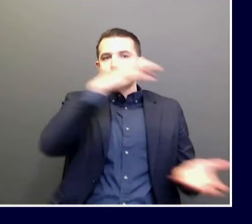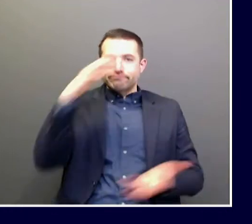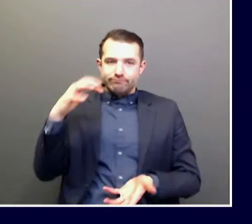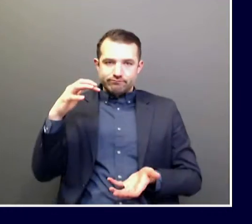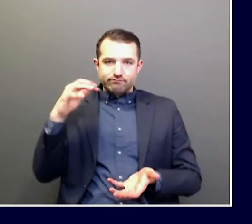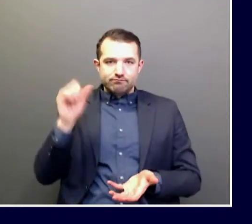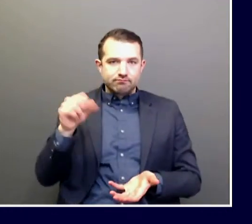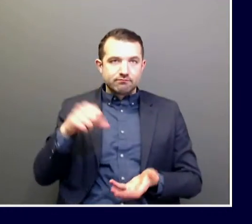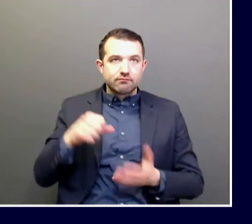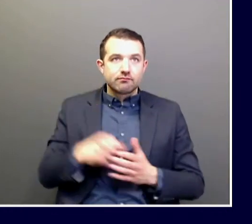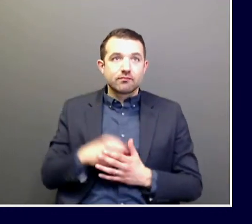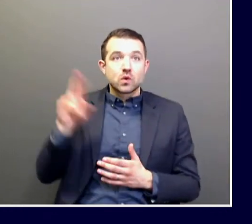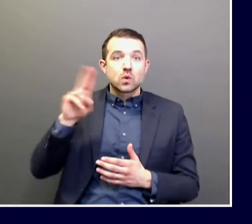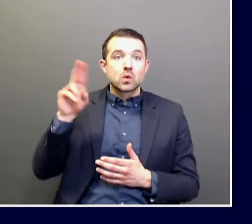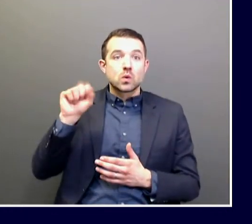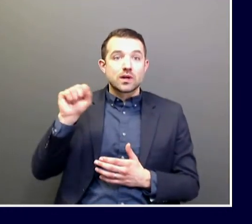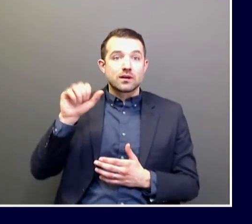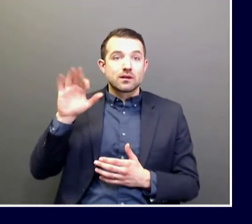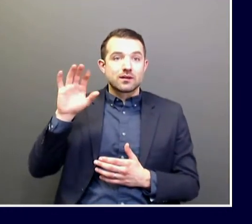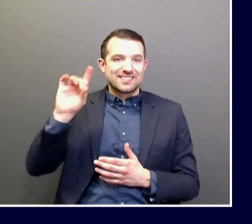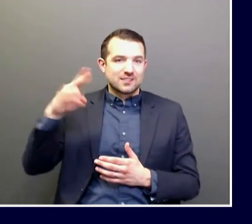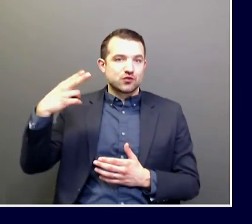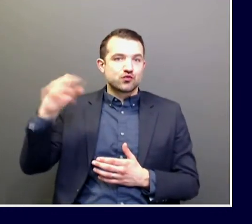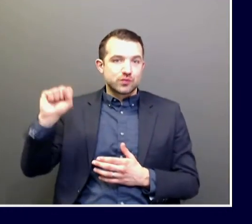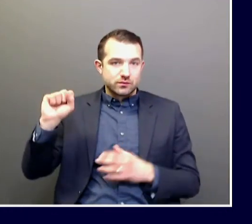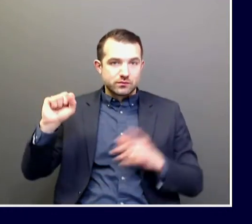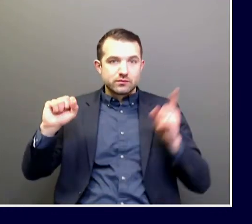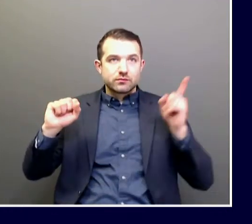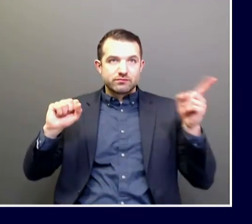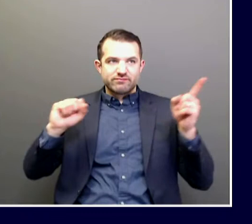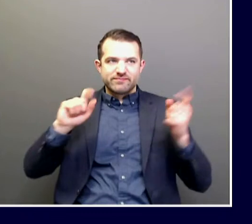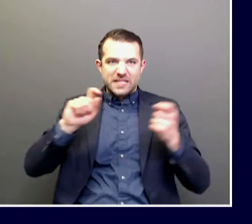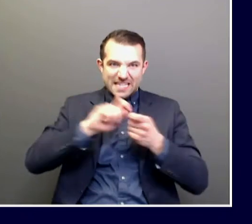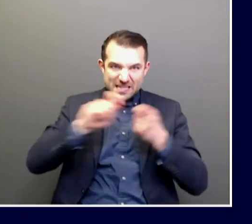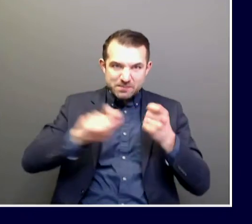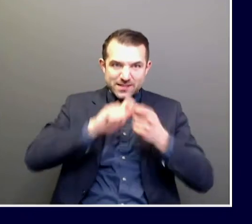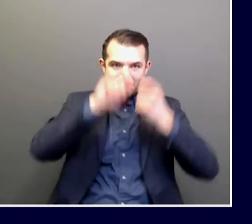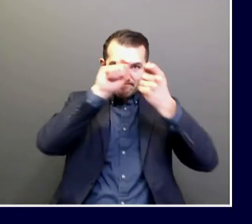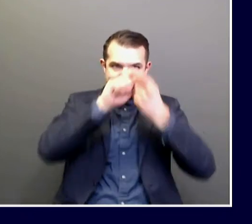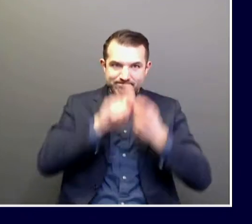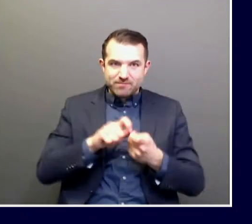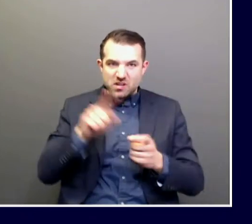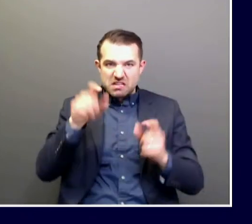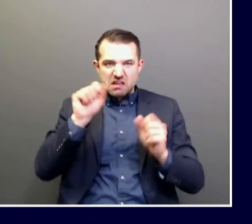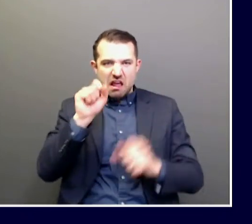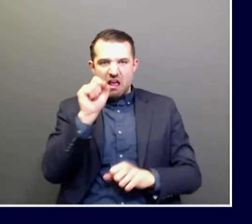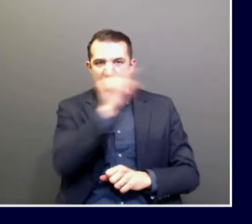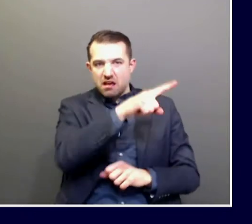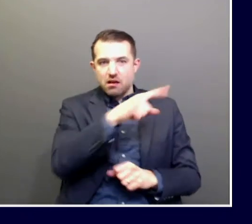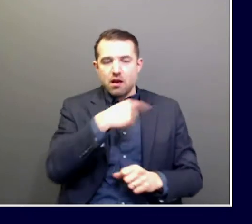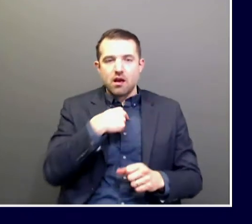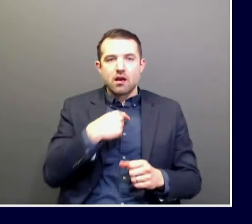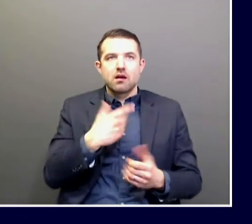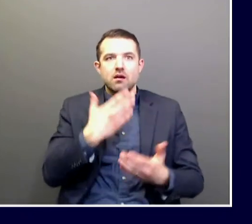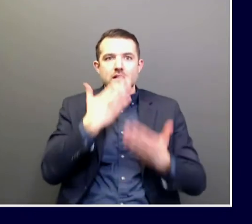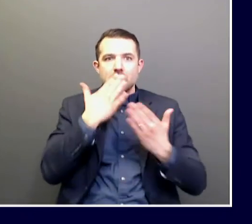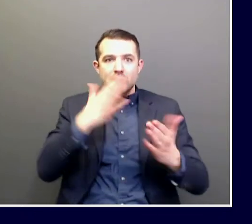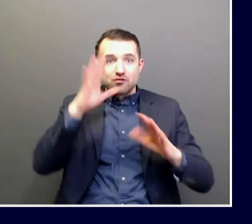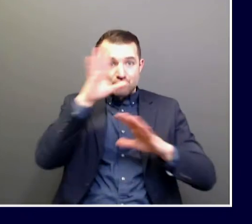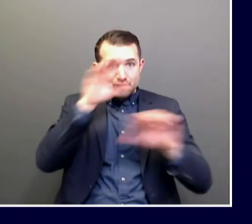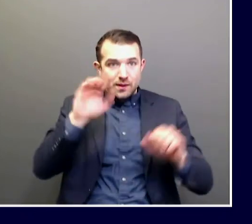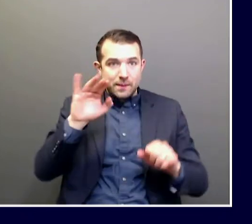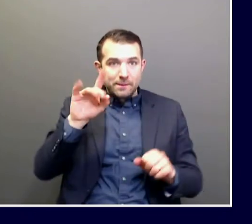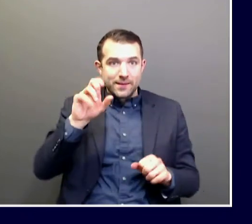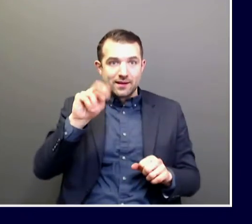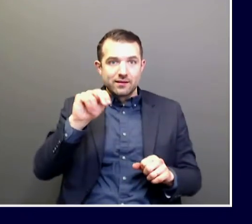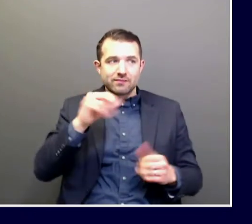Health and Human Services for those specifics, but I would just like to thank them. Not only have they listened and are